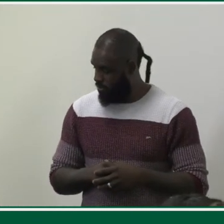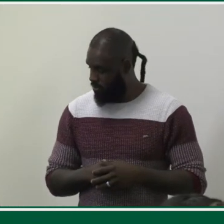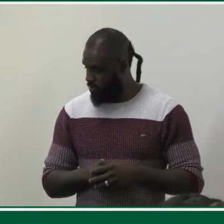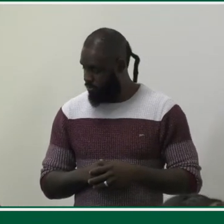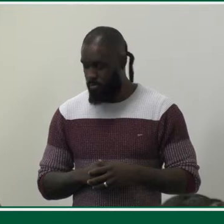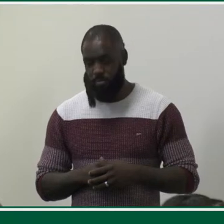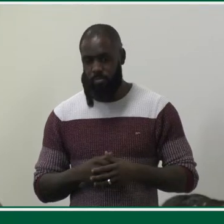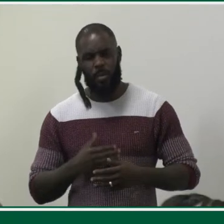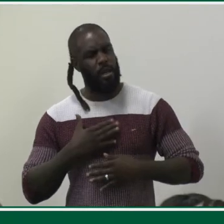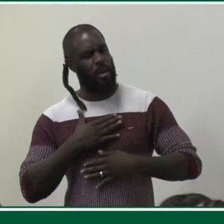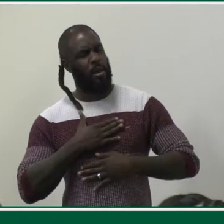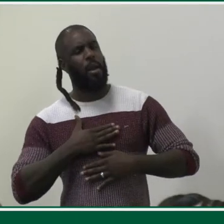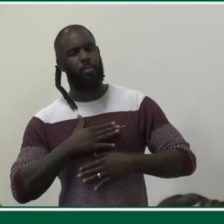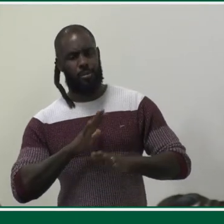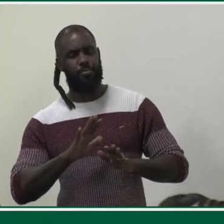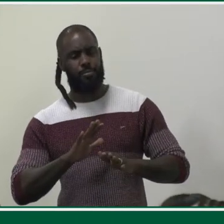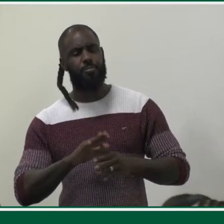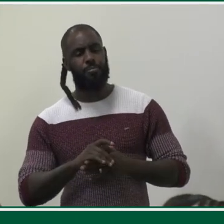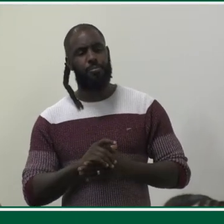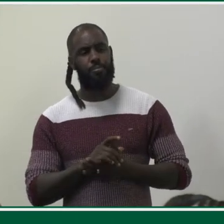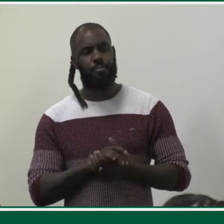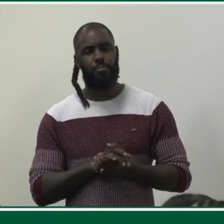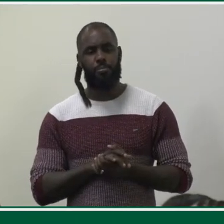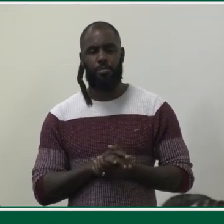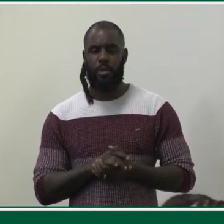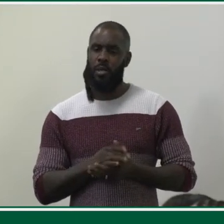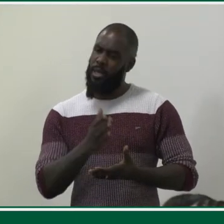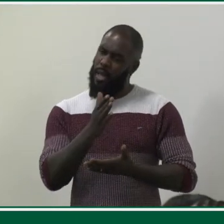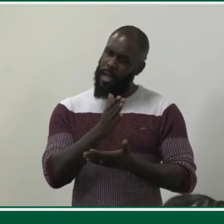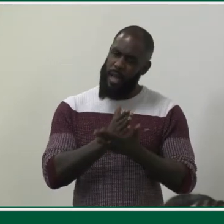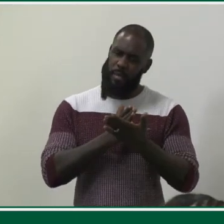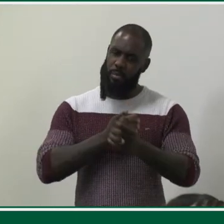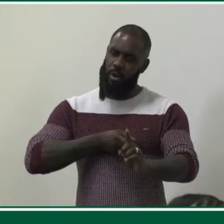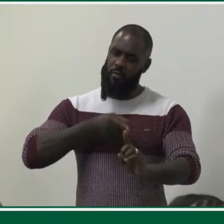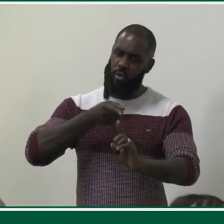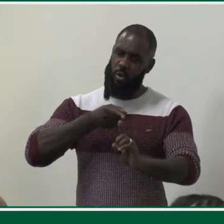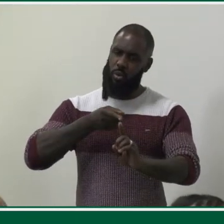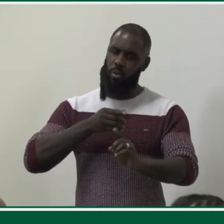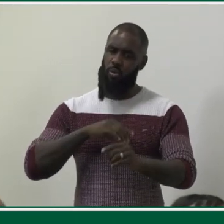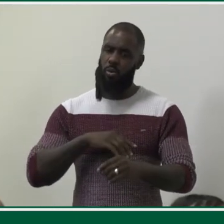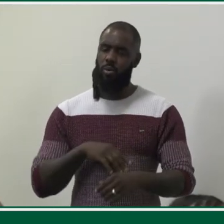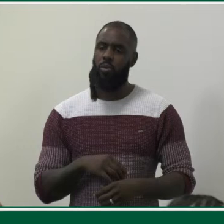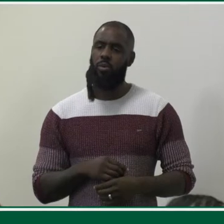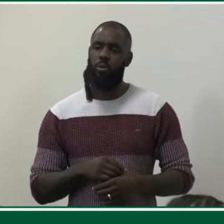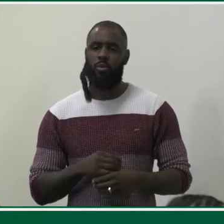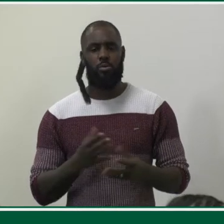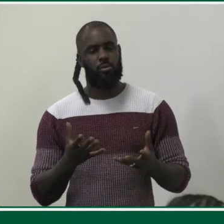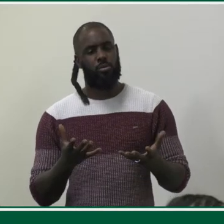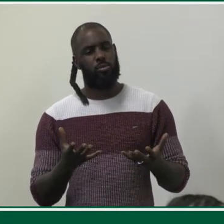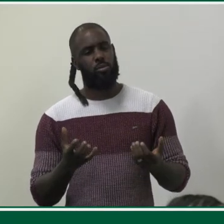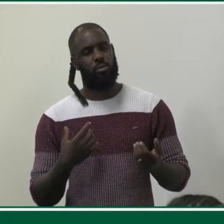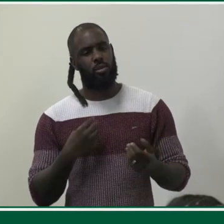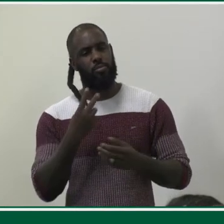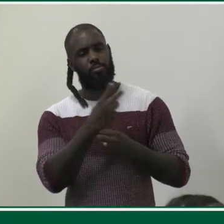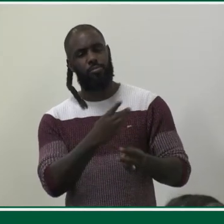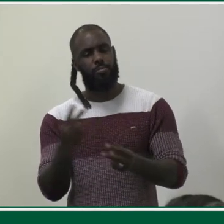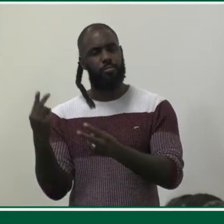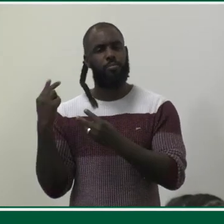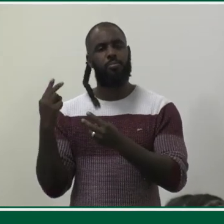That's right. Well, I appreciate that question because that's part of the intention. Is what we want to be able to do is look